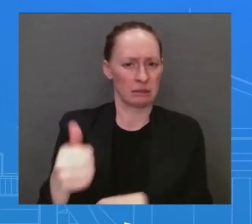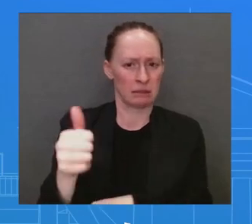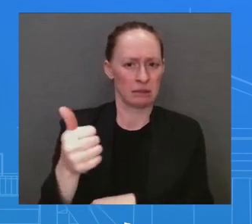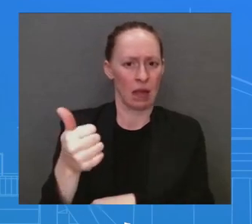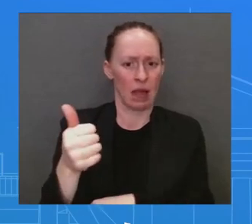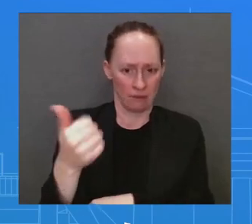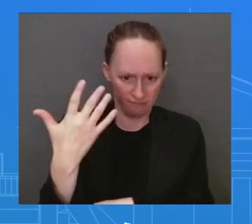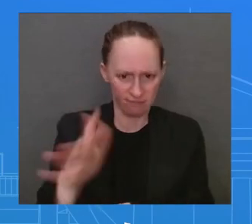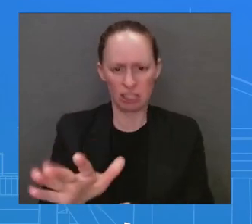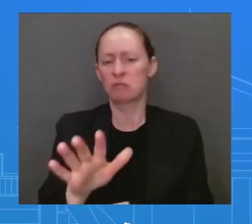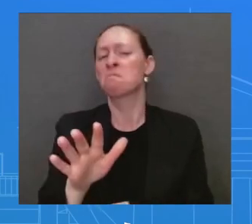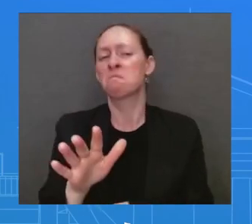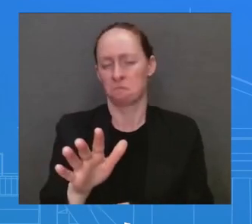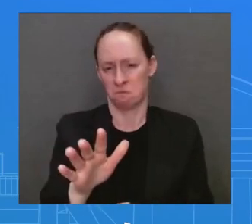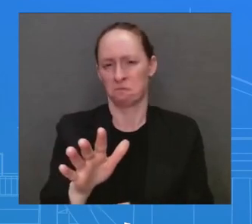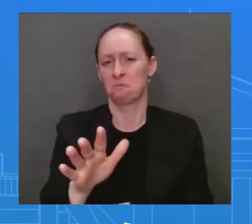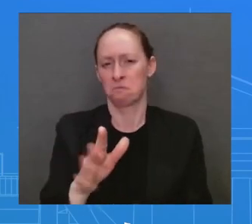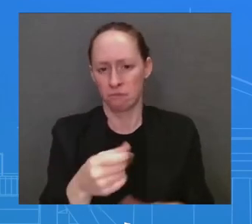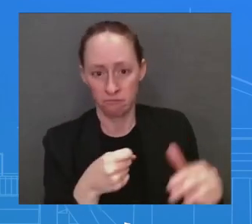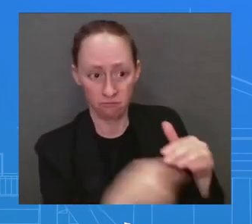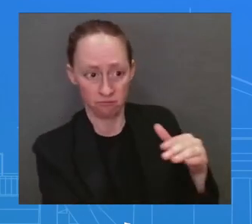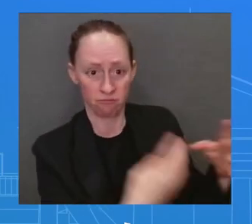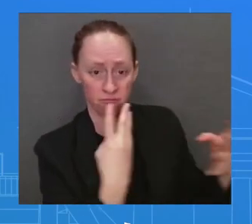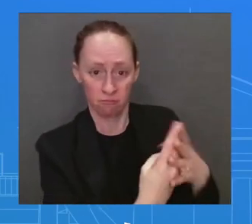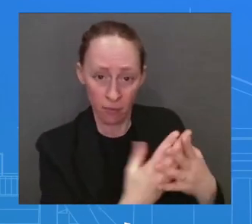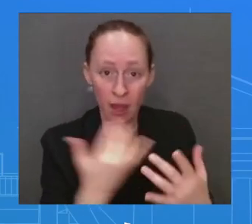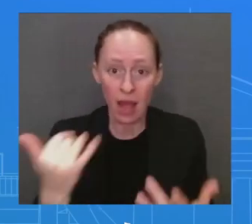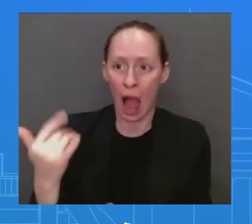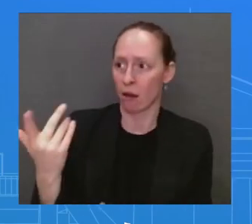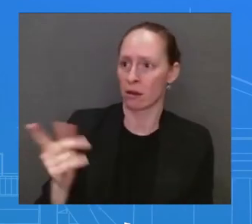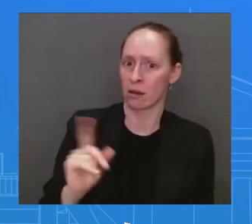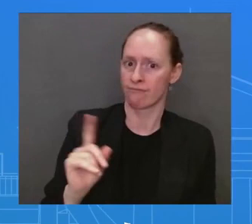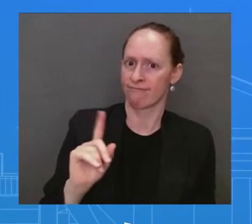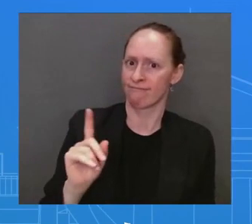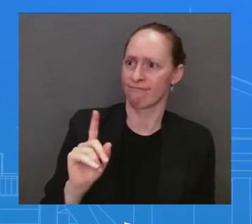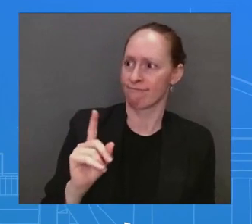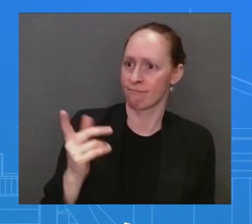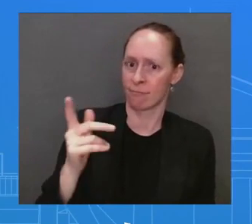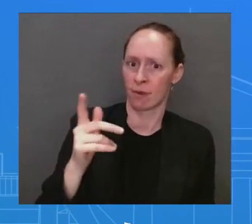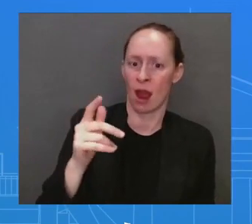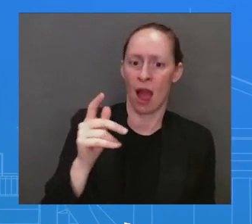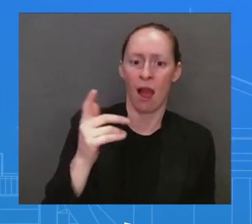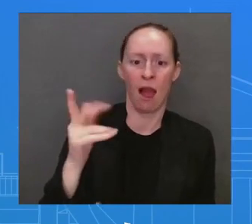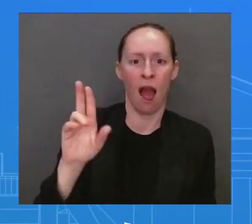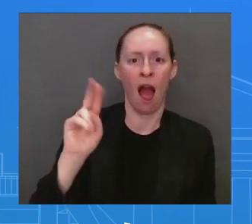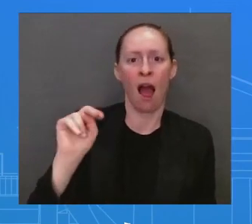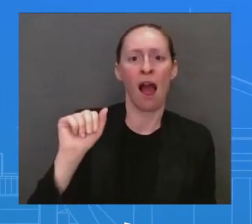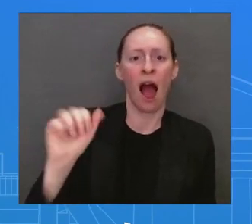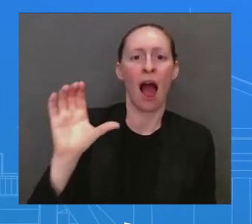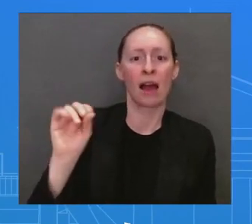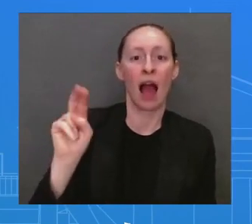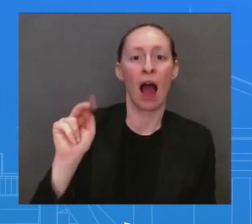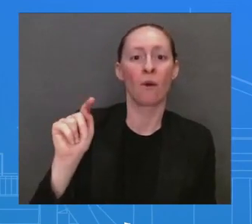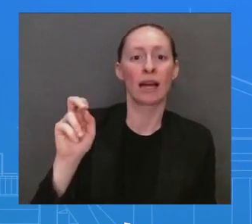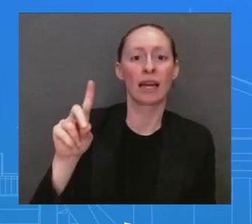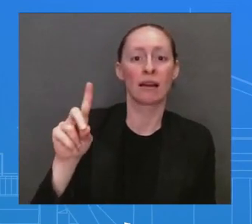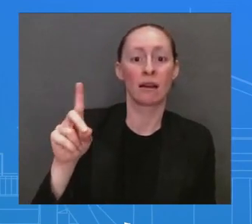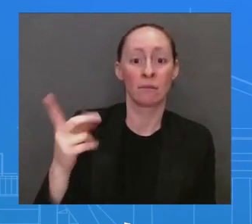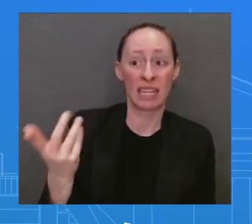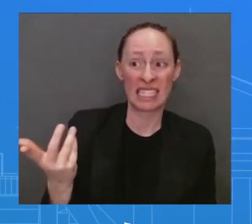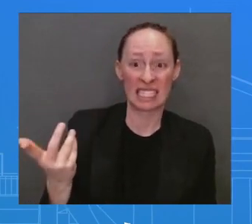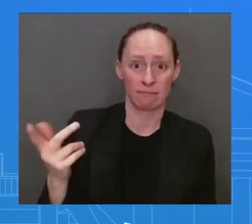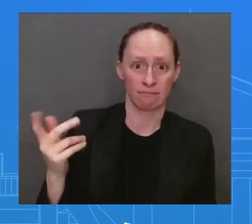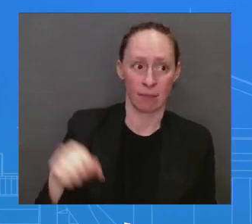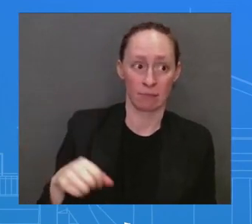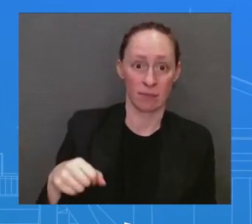give you the number of unaccounted for, and the reason that number goes up and down is because you get information. Sometimes it's really bad news. Sometimes it's not. So